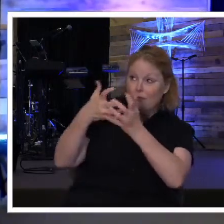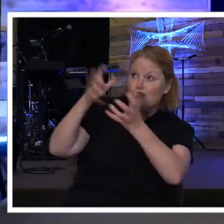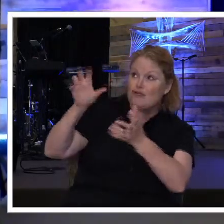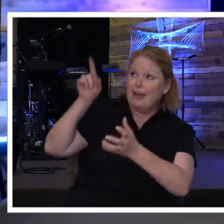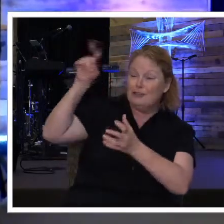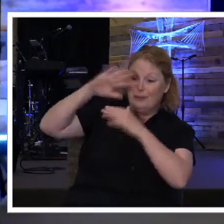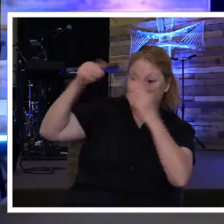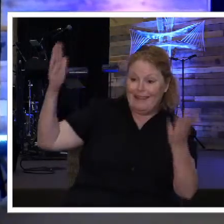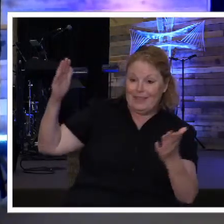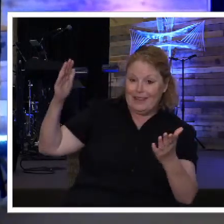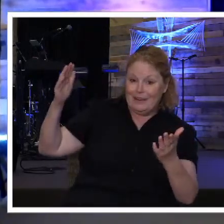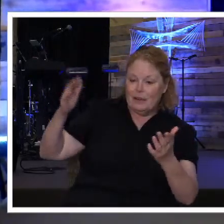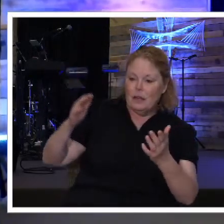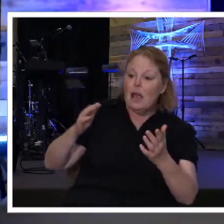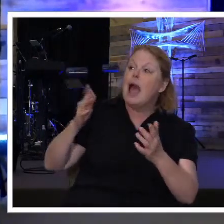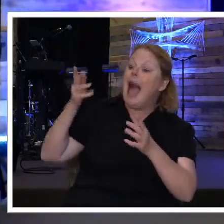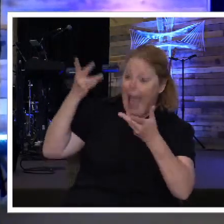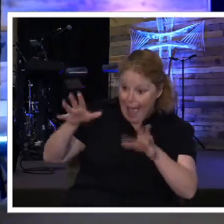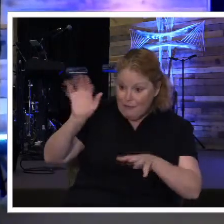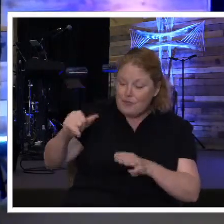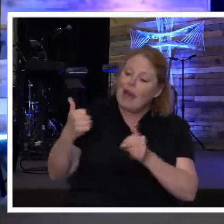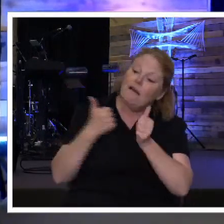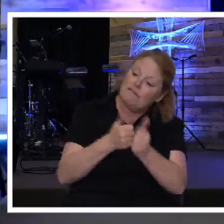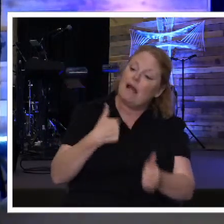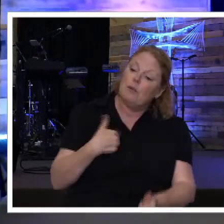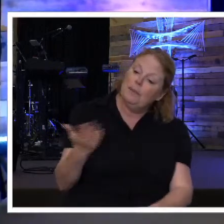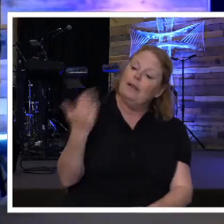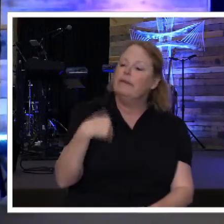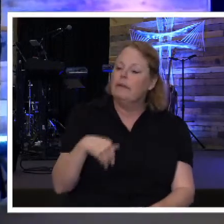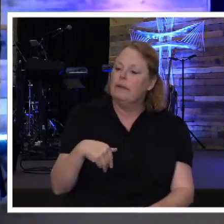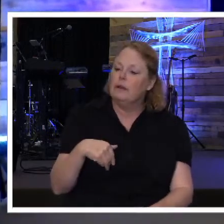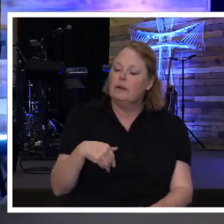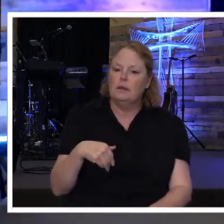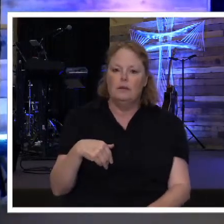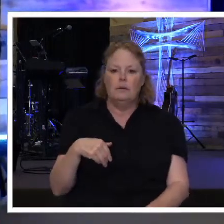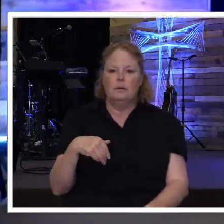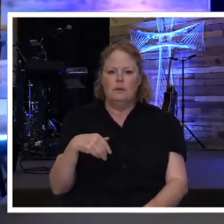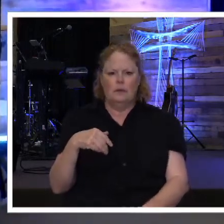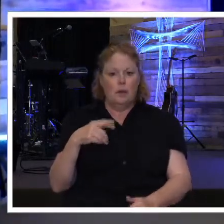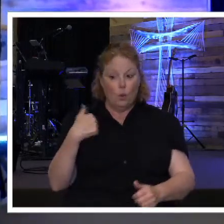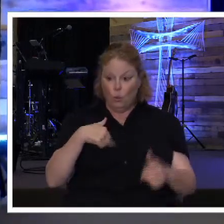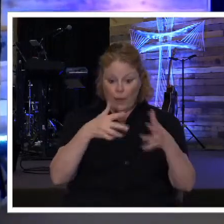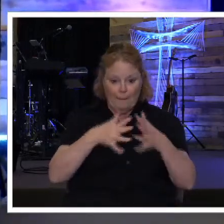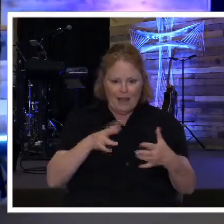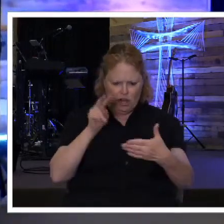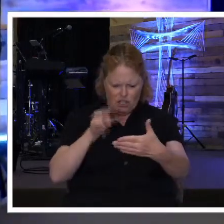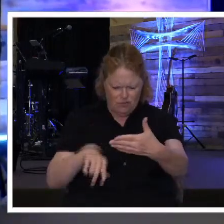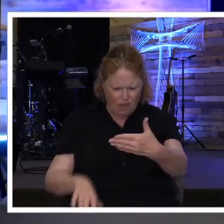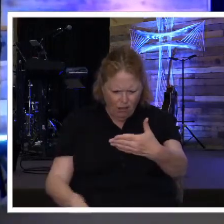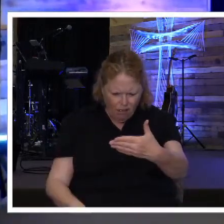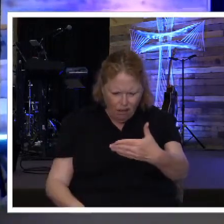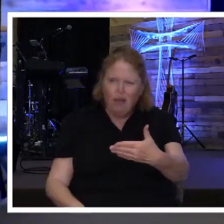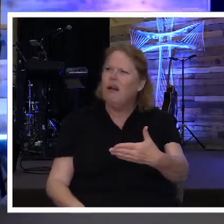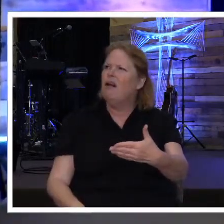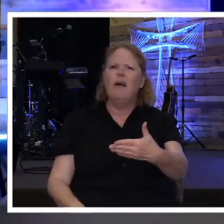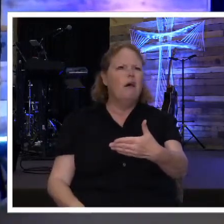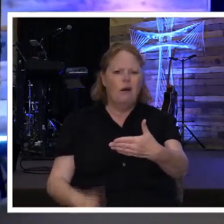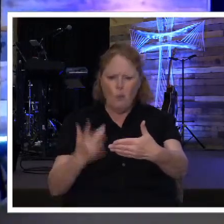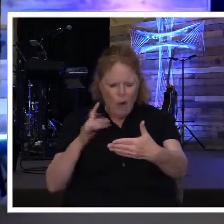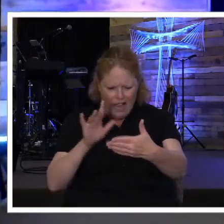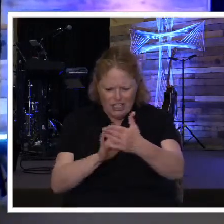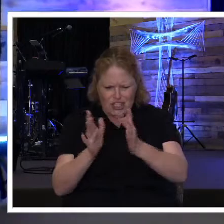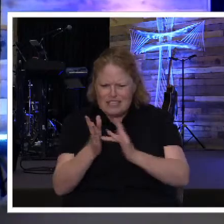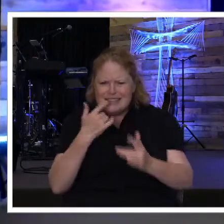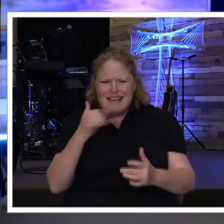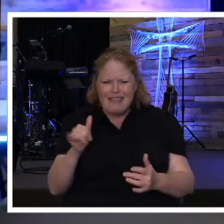me." And again, we look at this, and frankly, we are shocked at the way Jesus says that, because he has never, ever